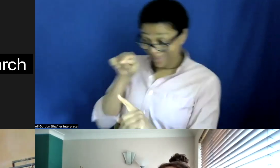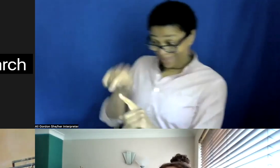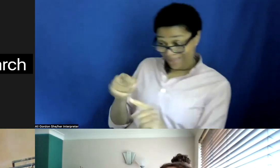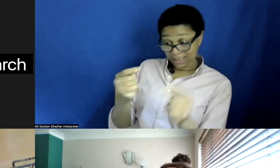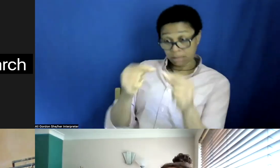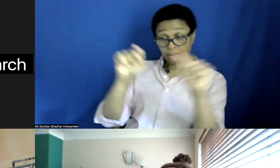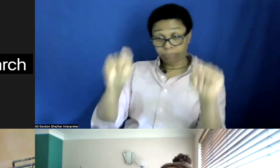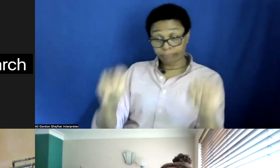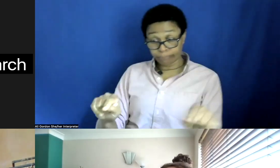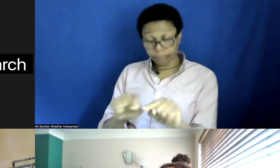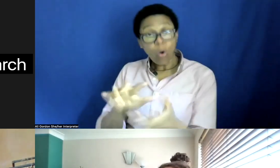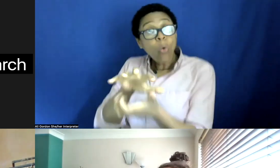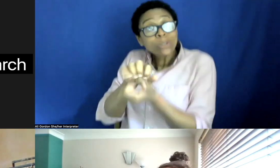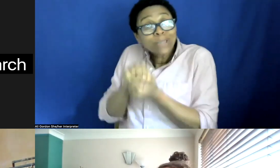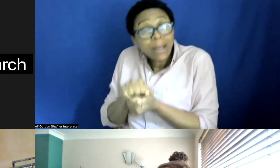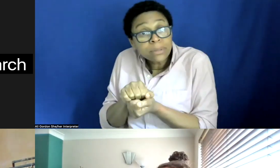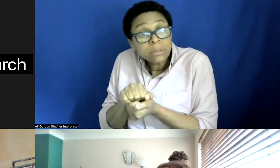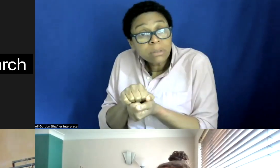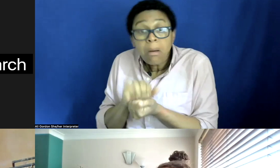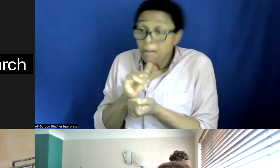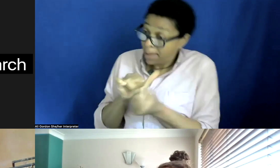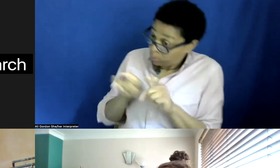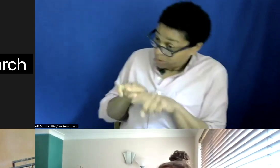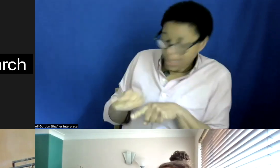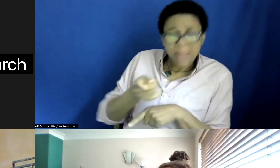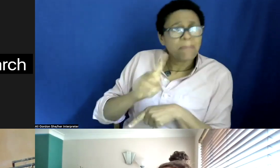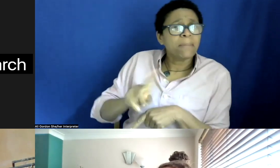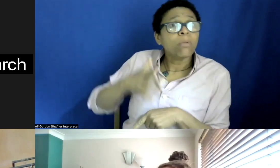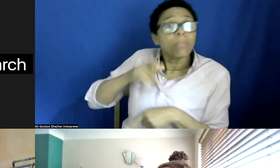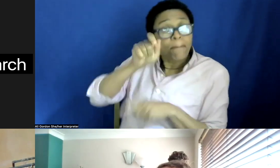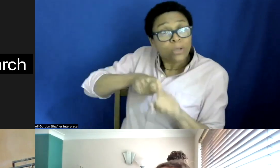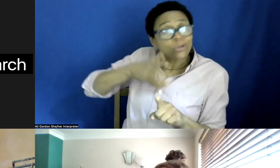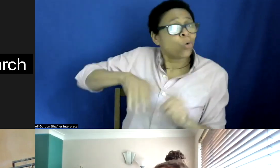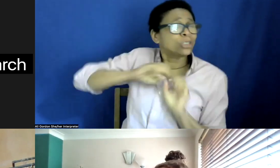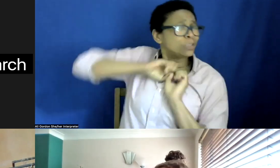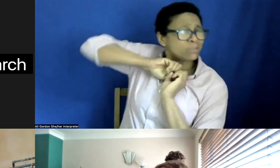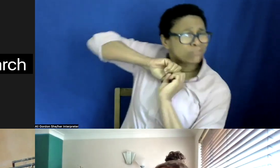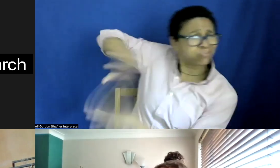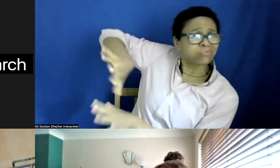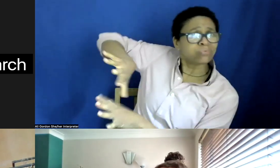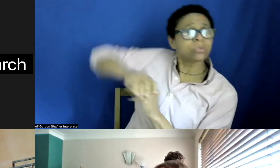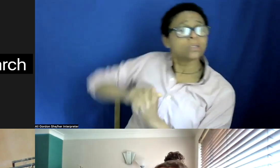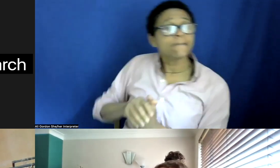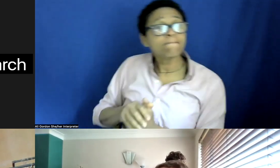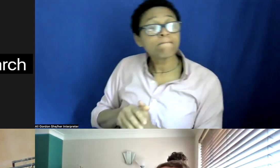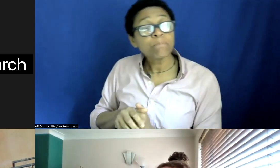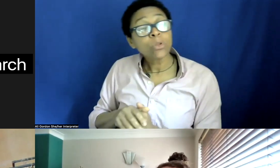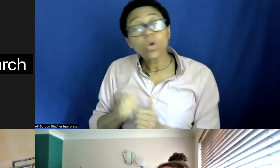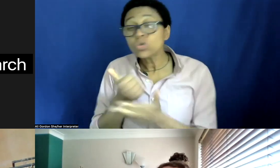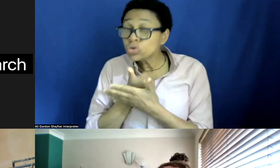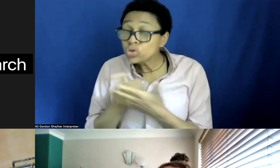Forgery project might have fallen under that caveat, because generally speaking, anything you create in a clinical